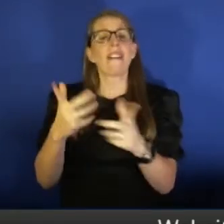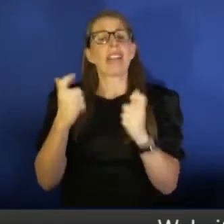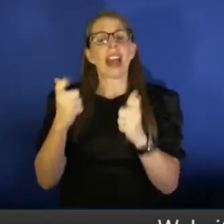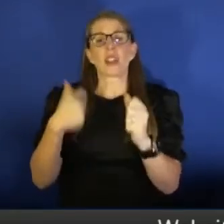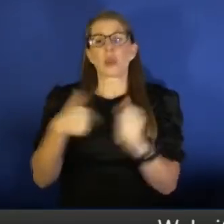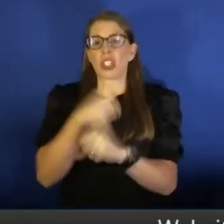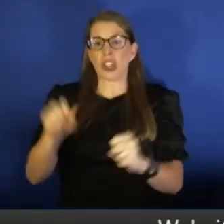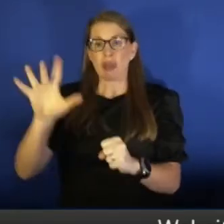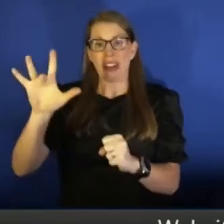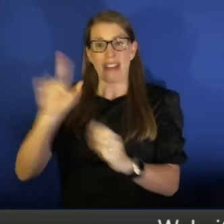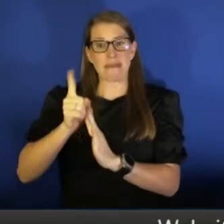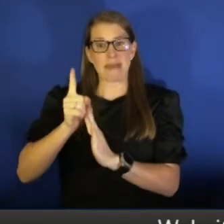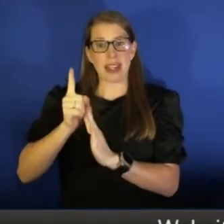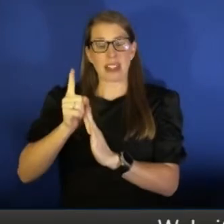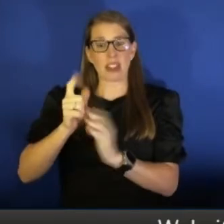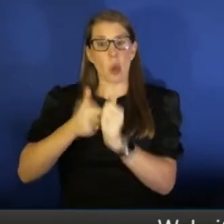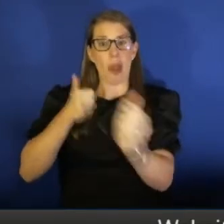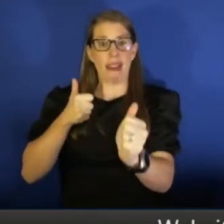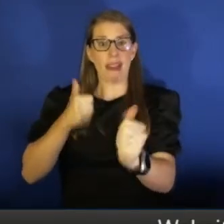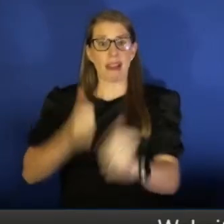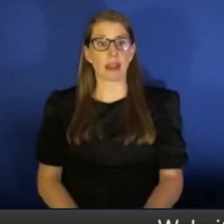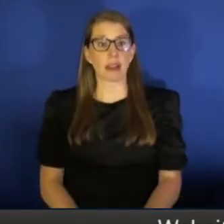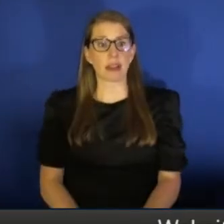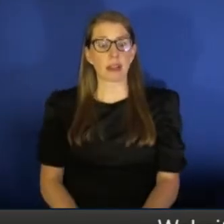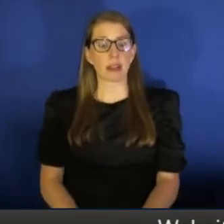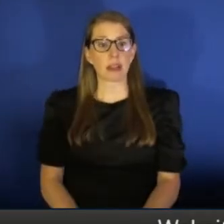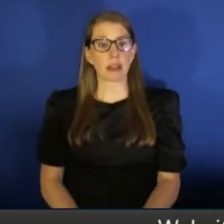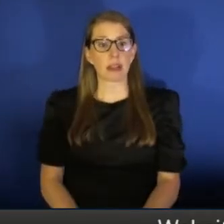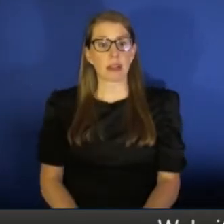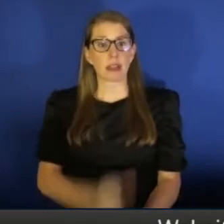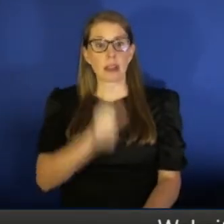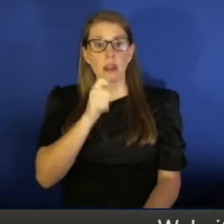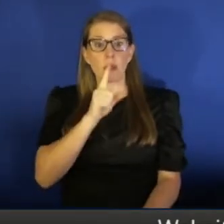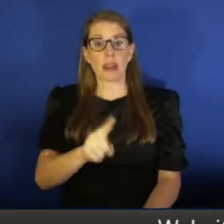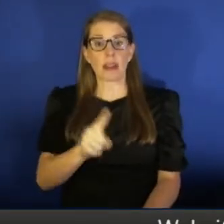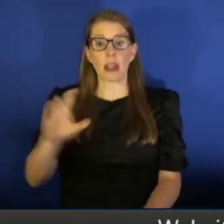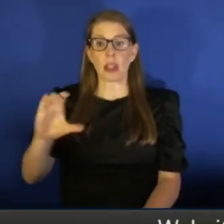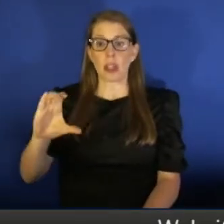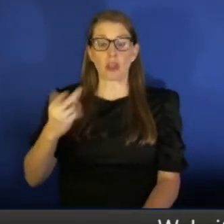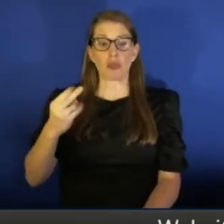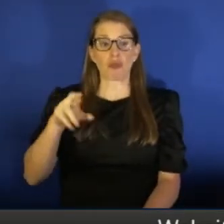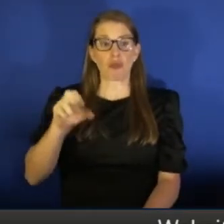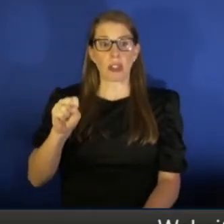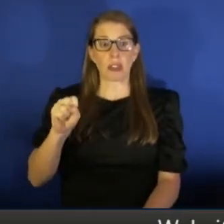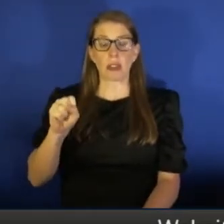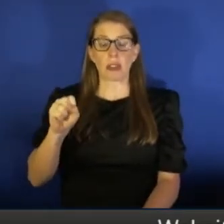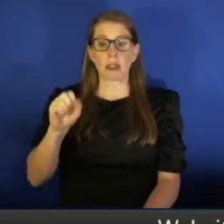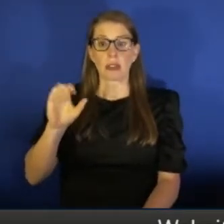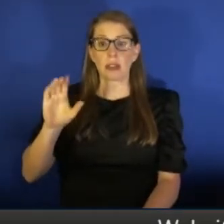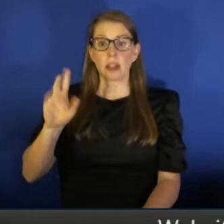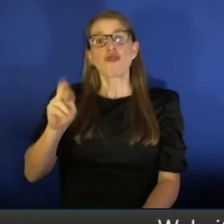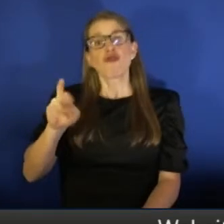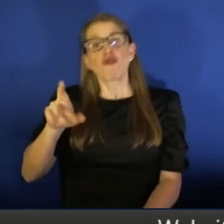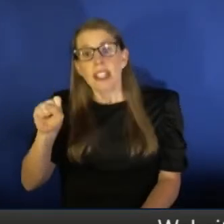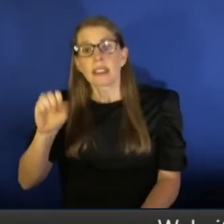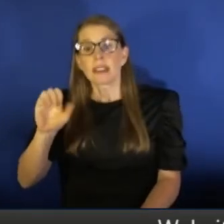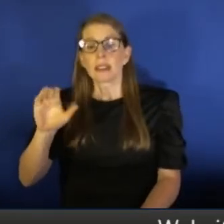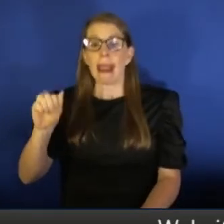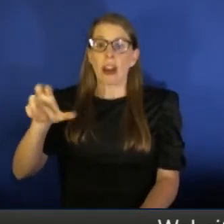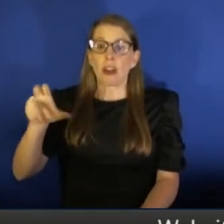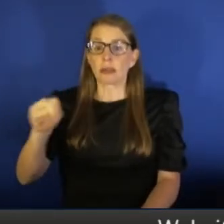away. I really think of Chris and Melody Drake and their family as co-founders,